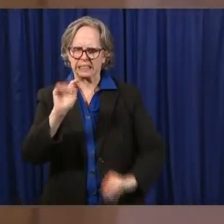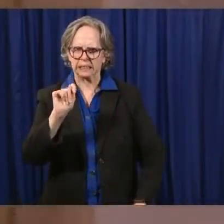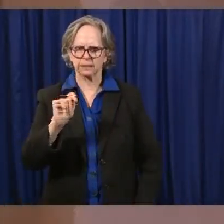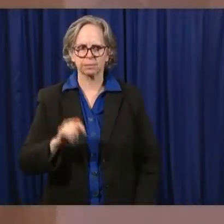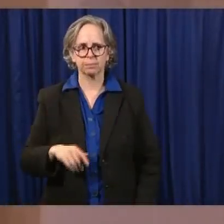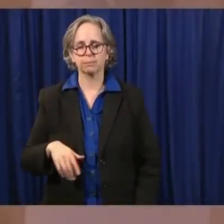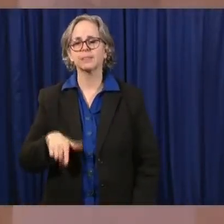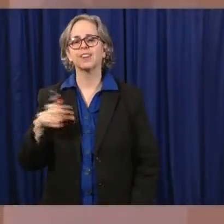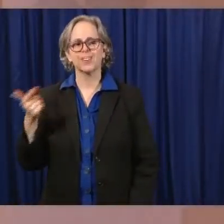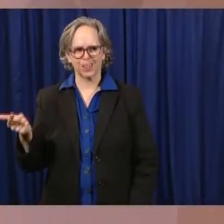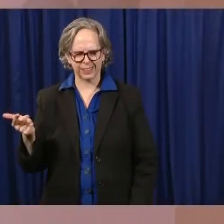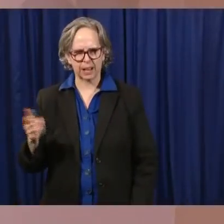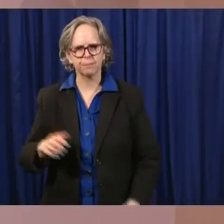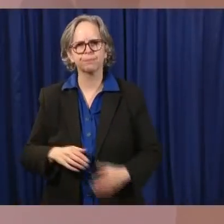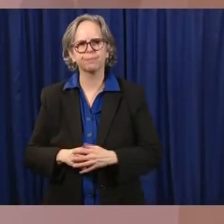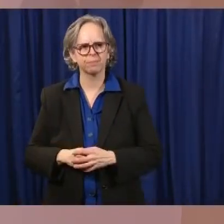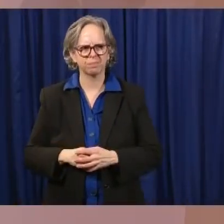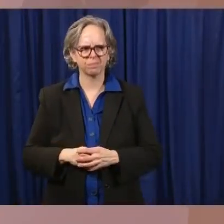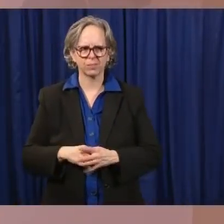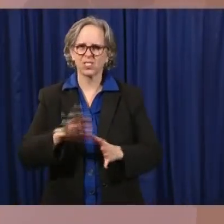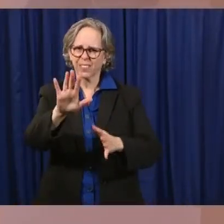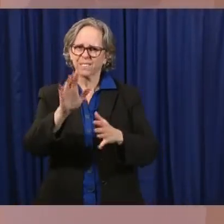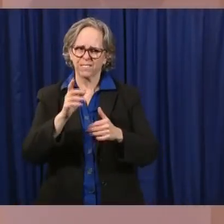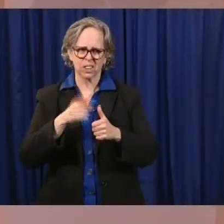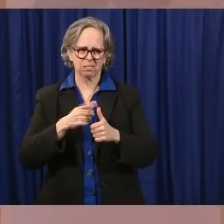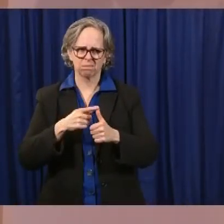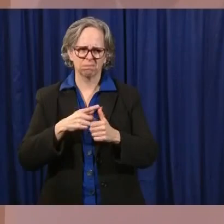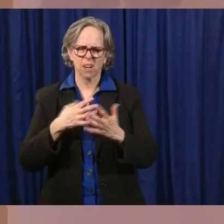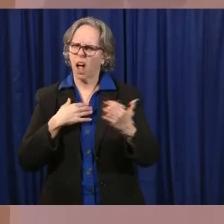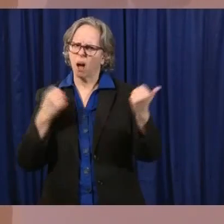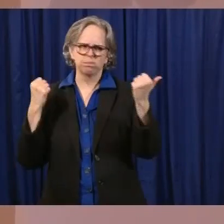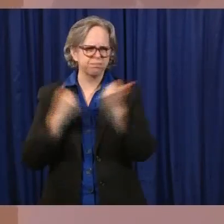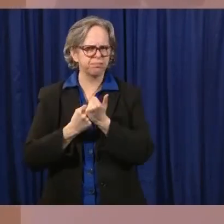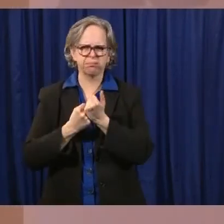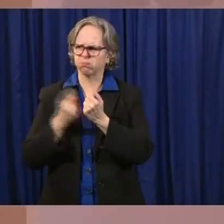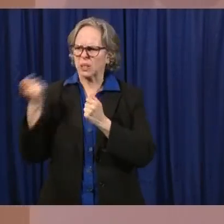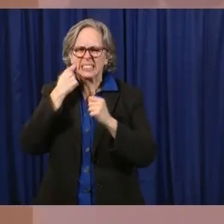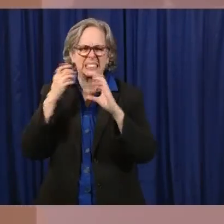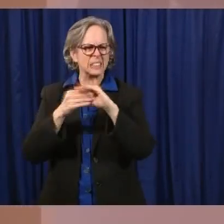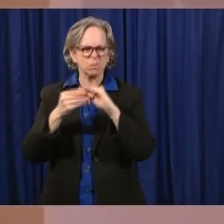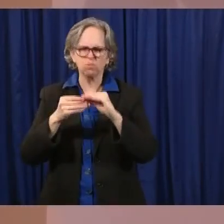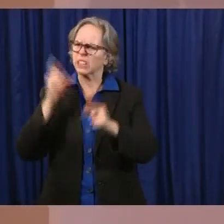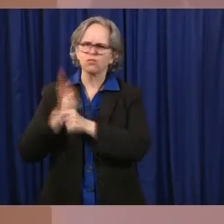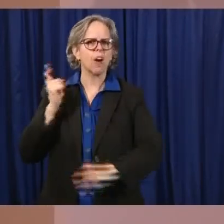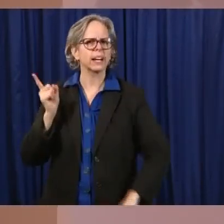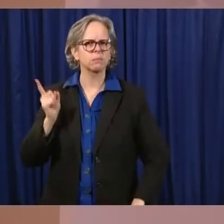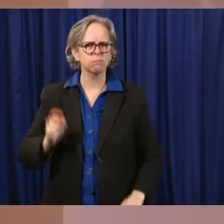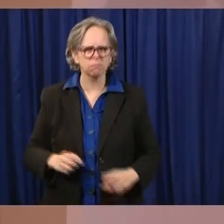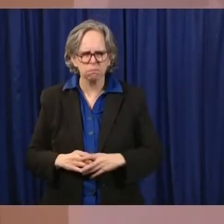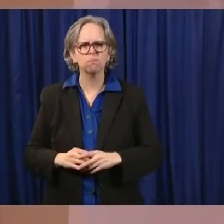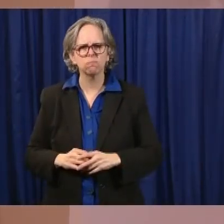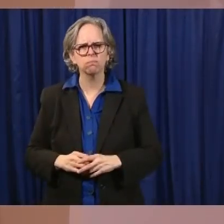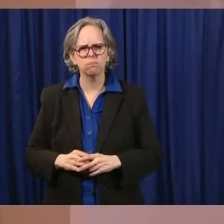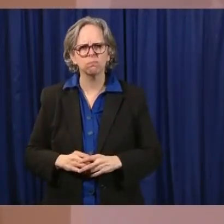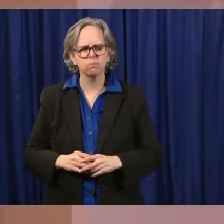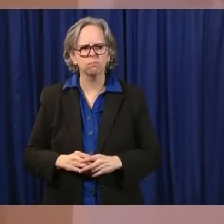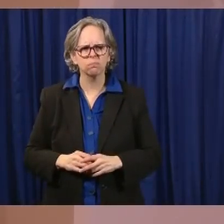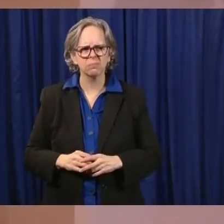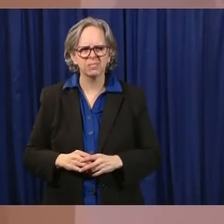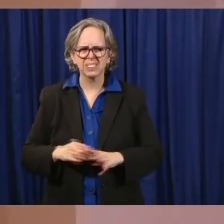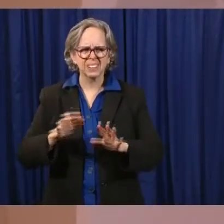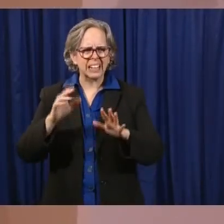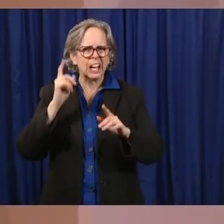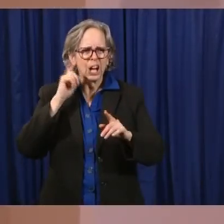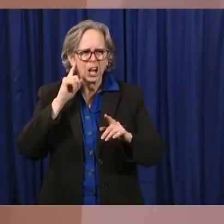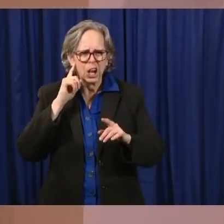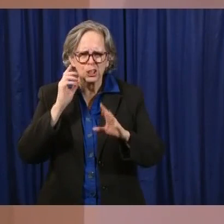I can, first of all, everything the governor said, absolutely right. This is, every time I hear a story about